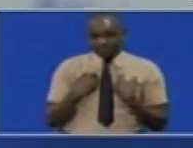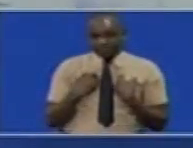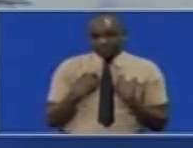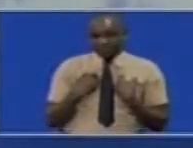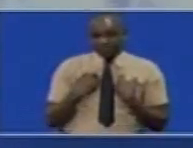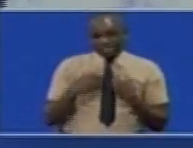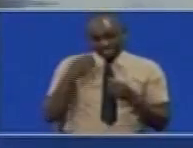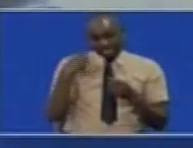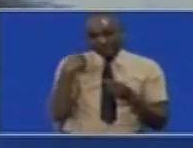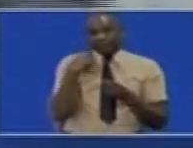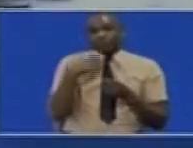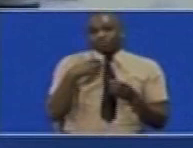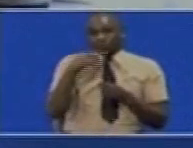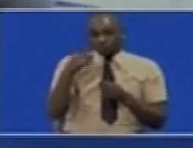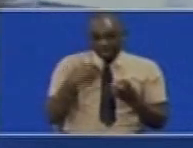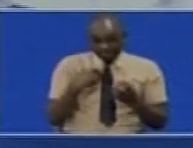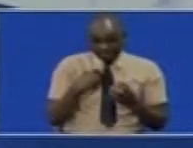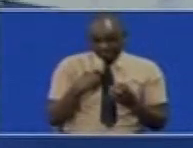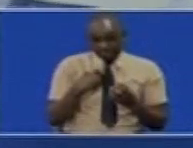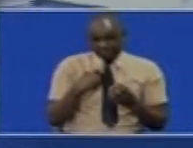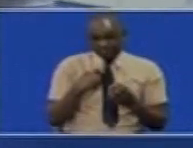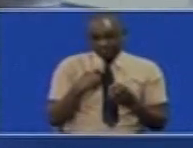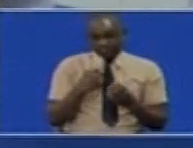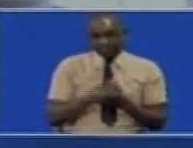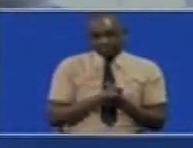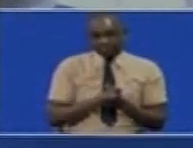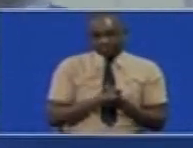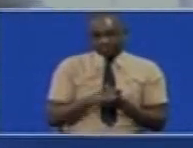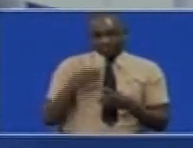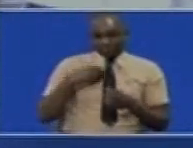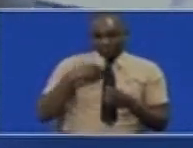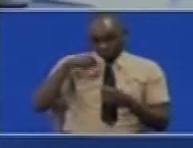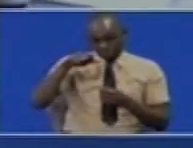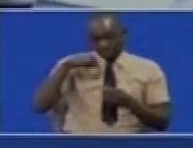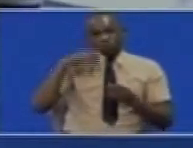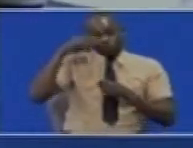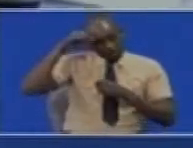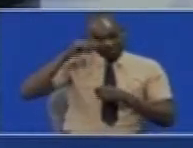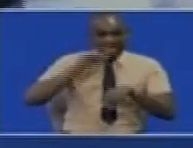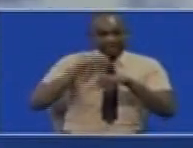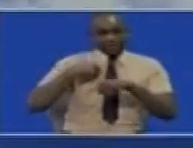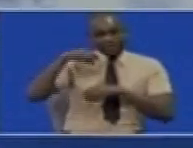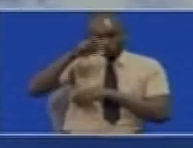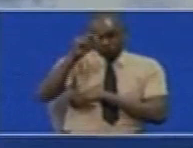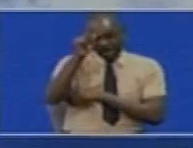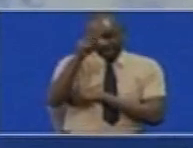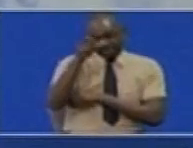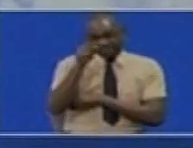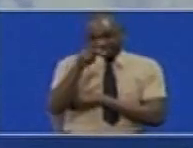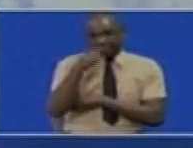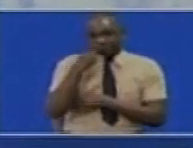Huge number of those who are women who then become public sector, who qualify as a middle class. So part of it is